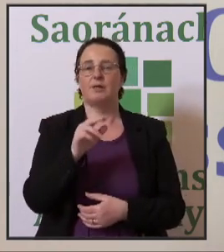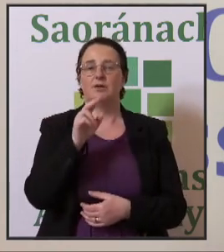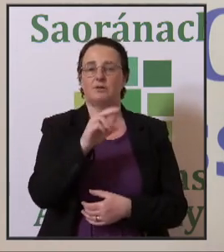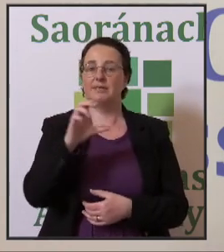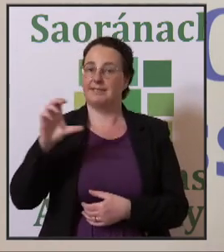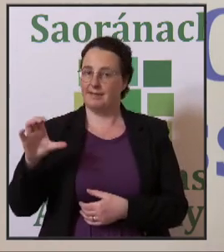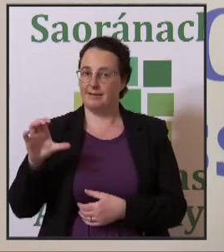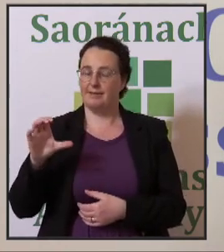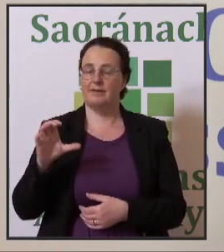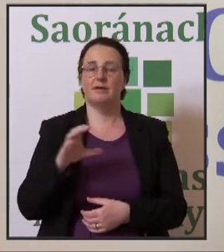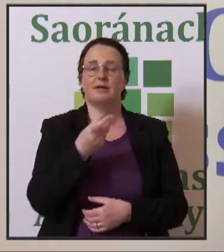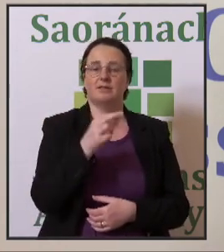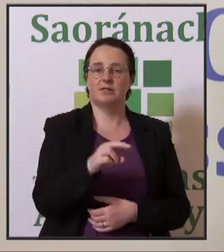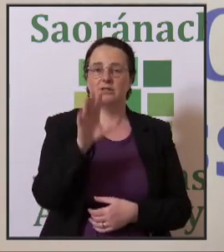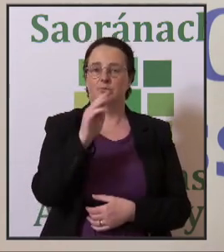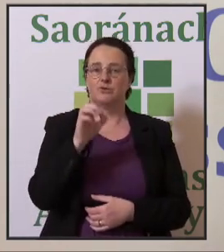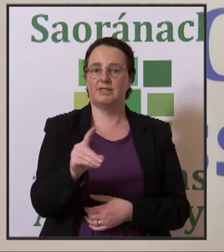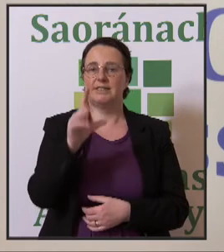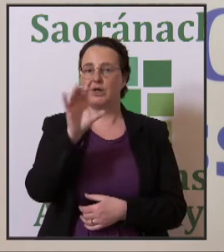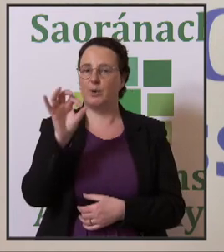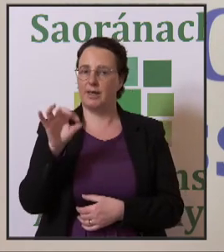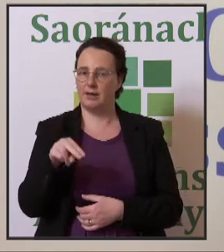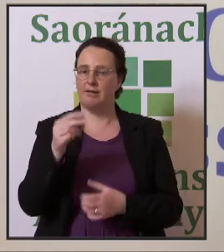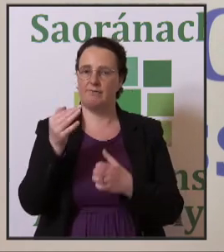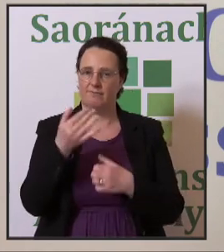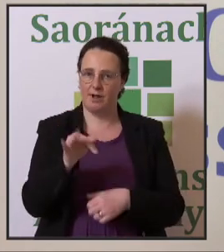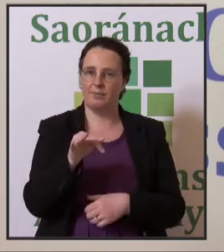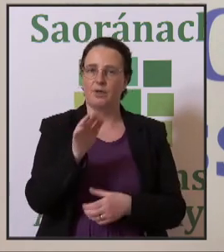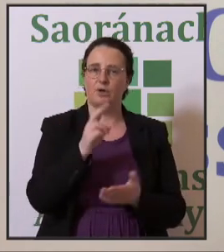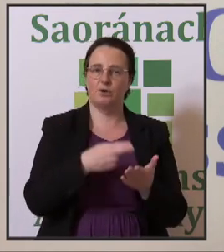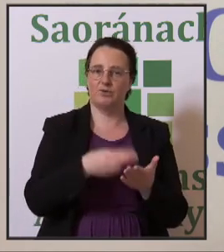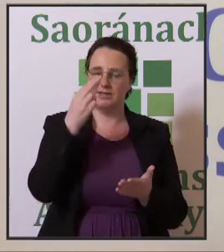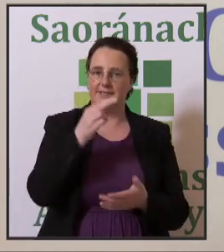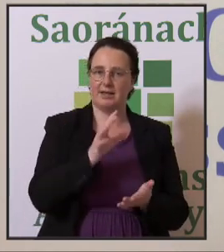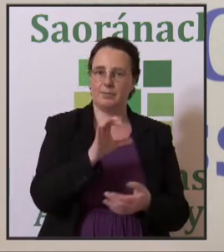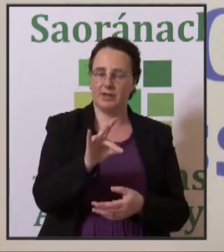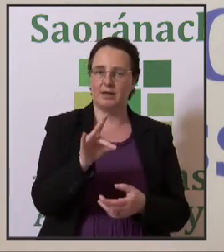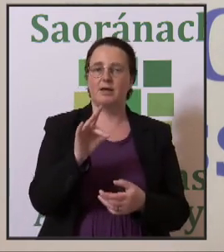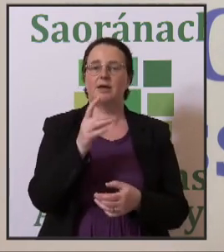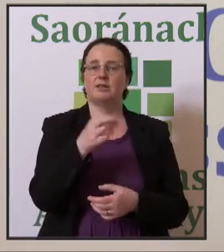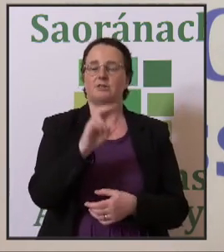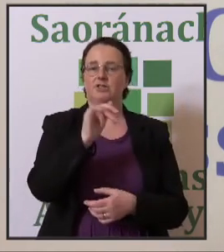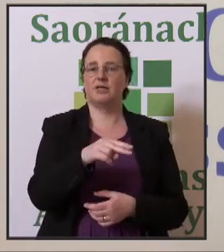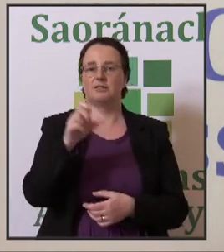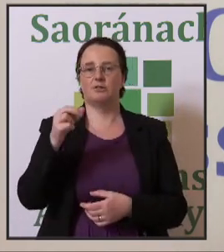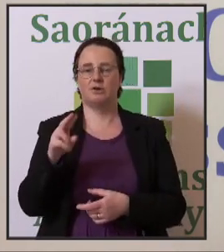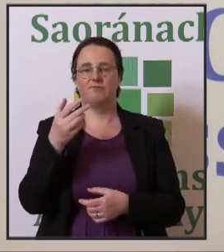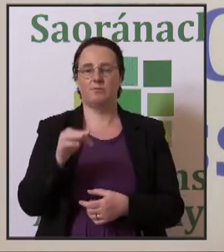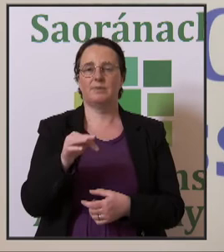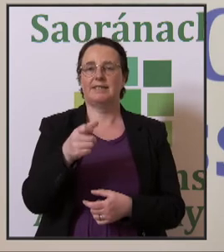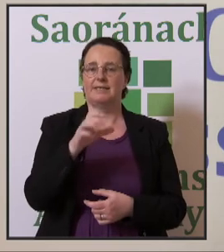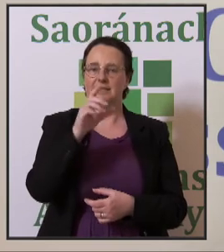Cork, Dr. Breed Quinn from University Limerick, and Dr. Jane Souter from Dublin City